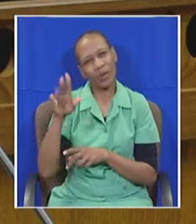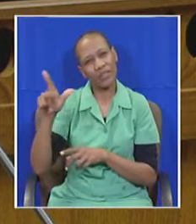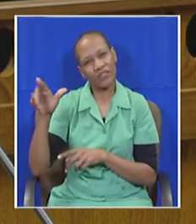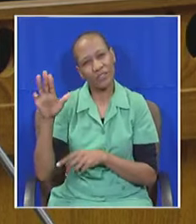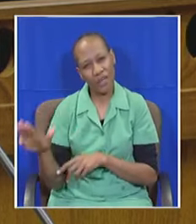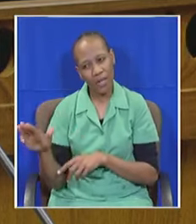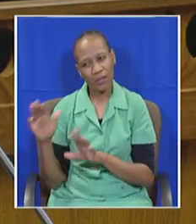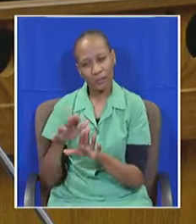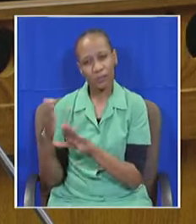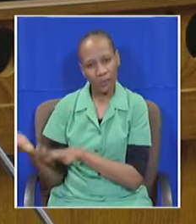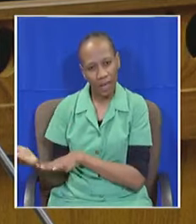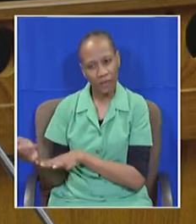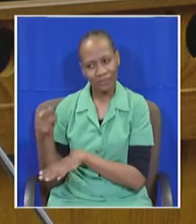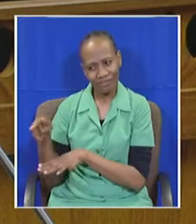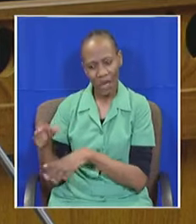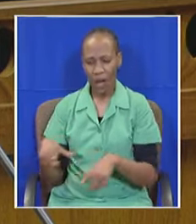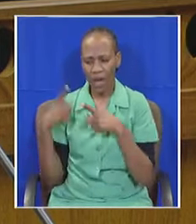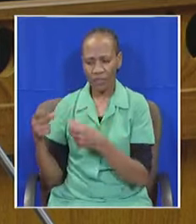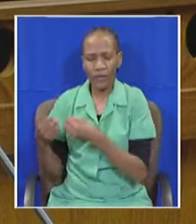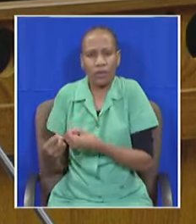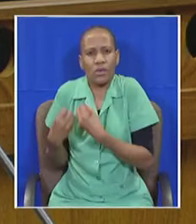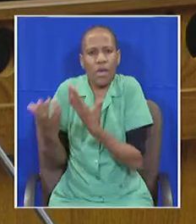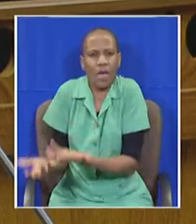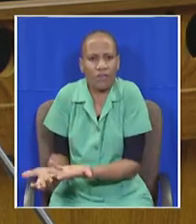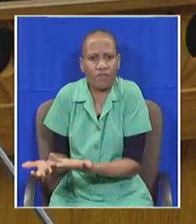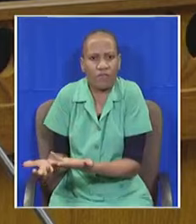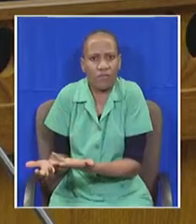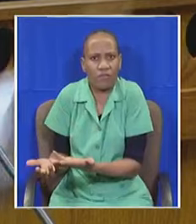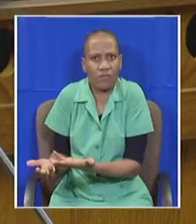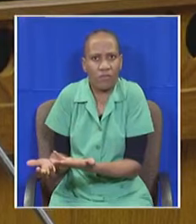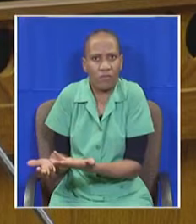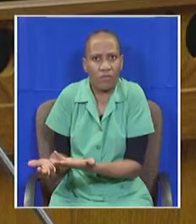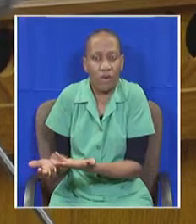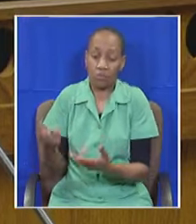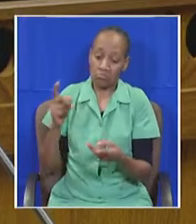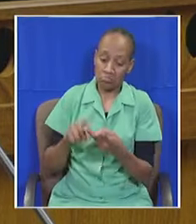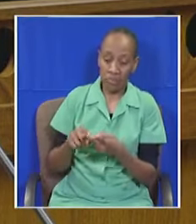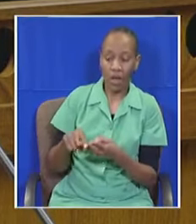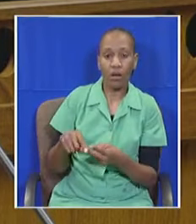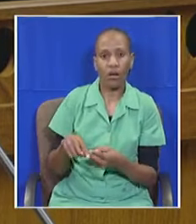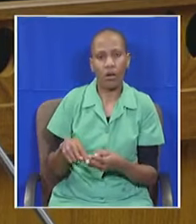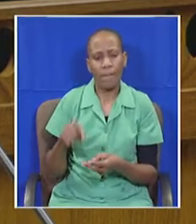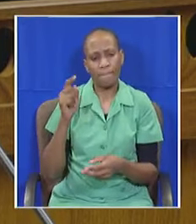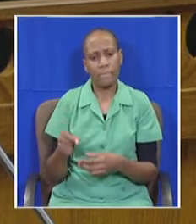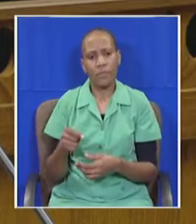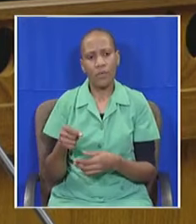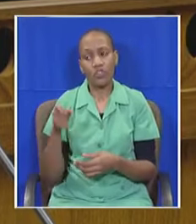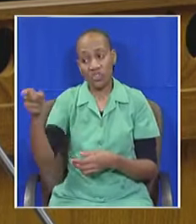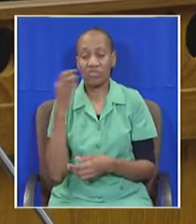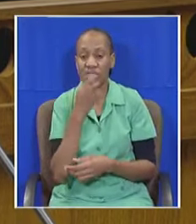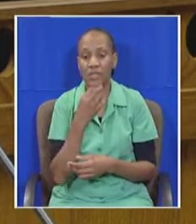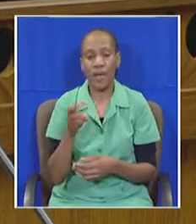apartheid regime, sacrificed his life, that Solomon Mahlangu spent his time drinking wine and whiskey in